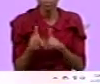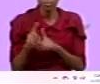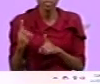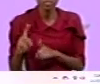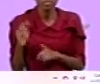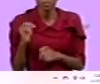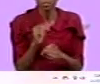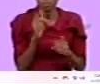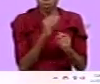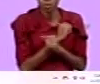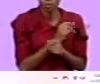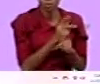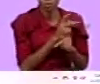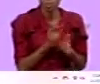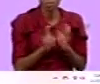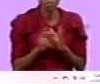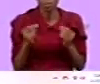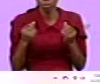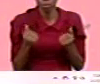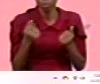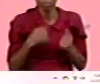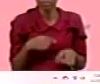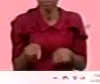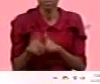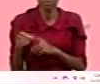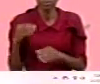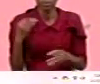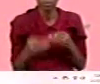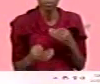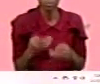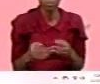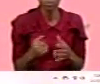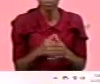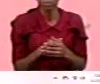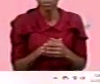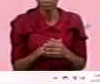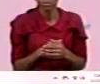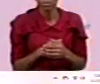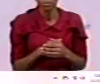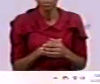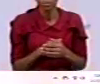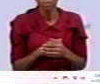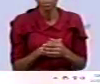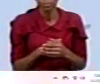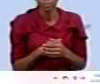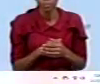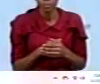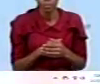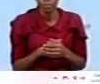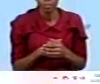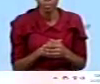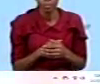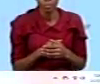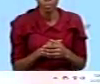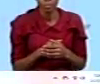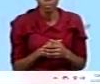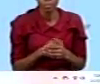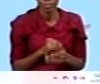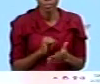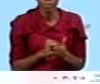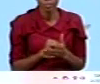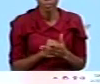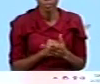law. Thou art near, O Lord, and all thy commandments are truth. Concerning thy testimonies, I have no abode that thou appointed them